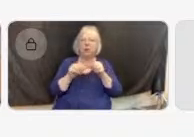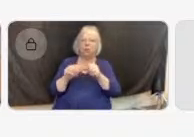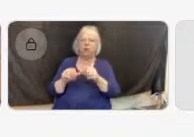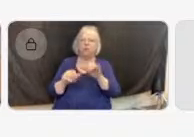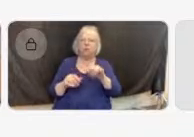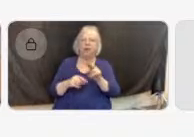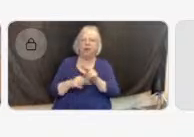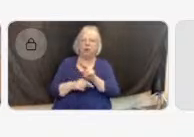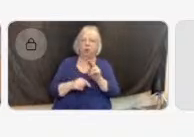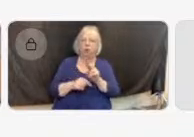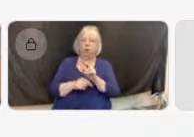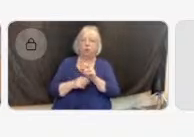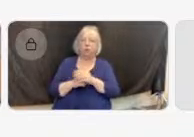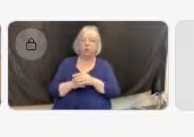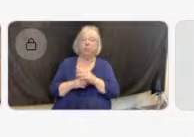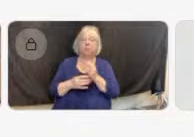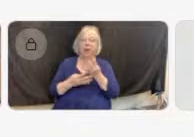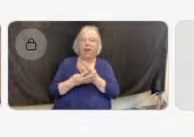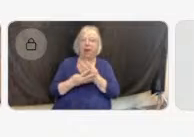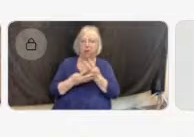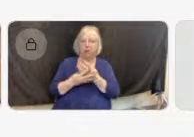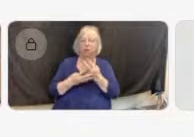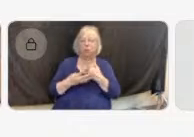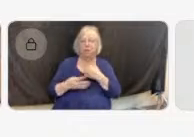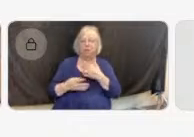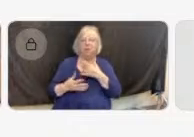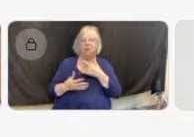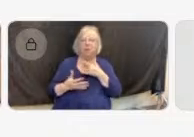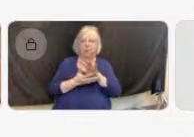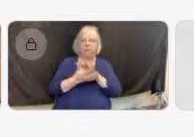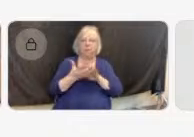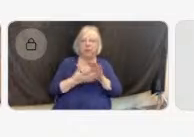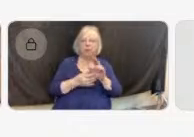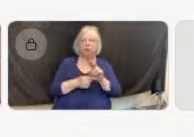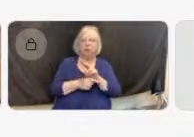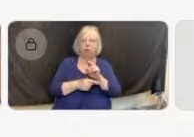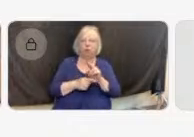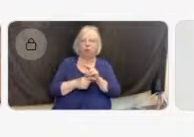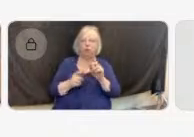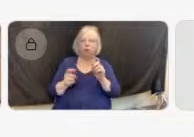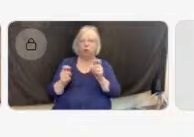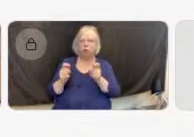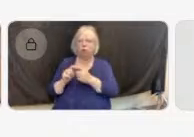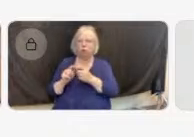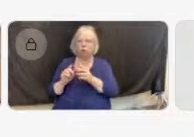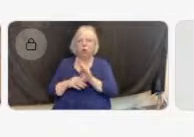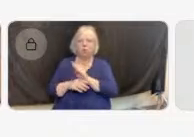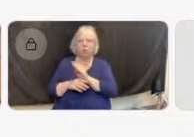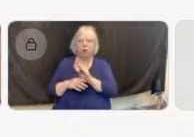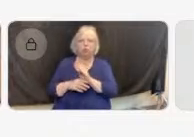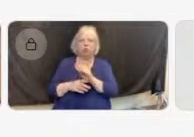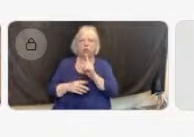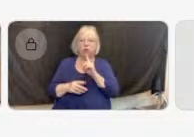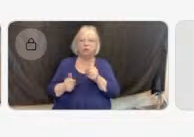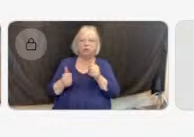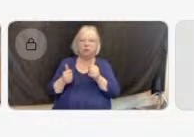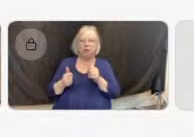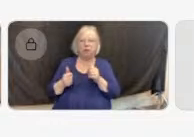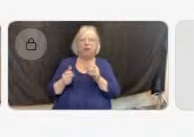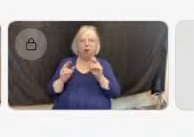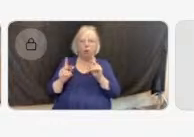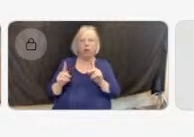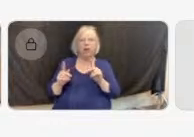use pattern. We feel like that mixed use to commercial would be an okay change in this